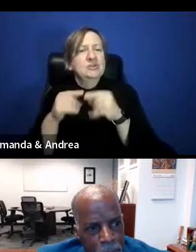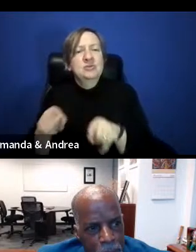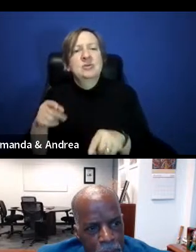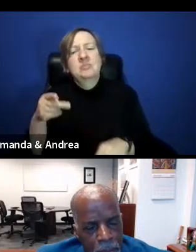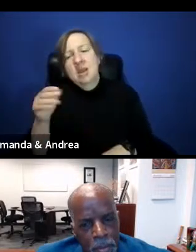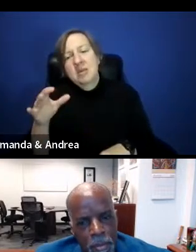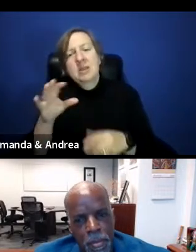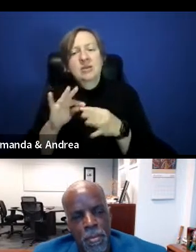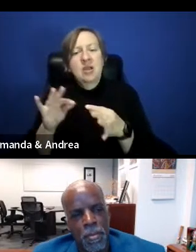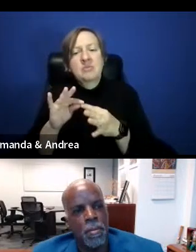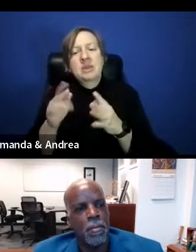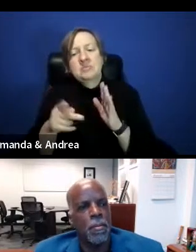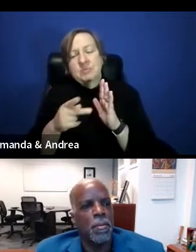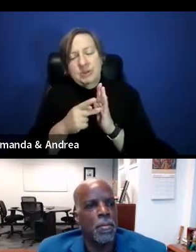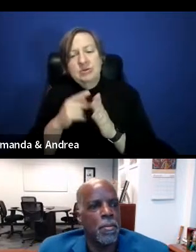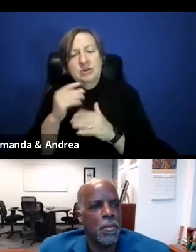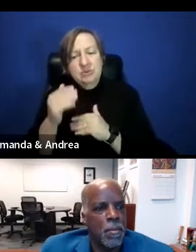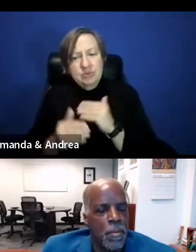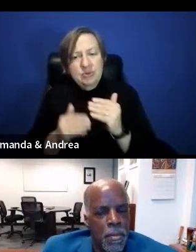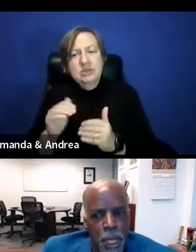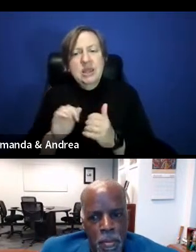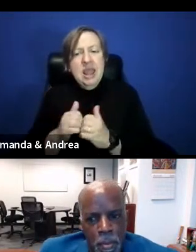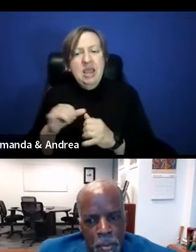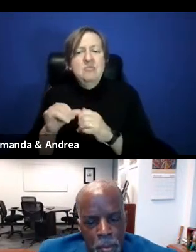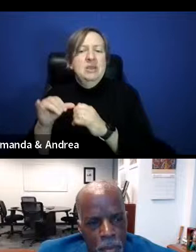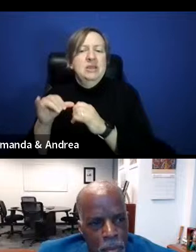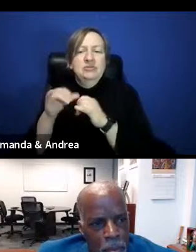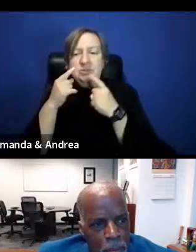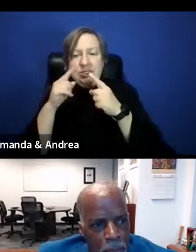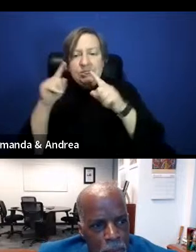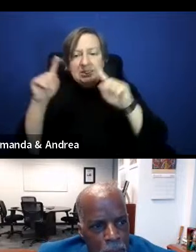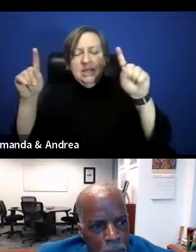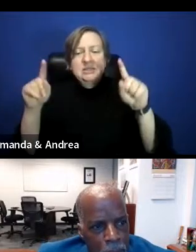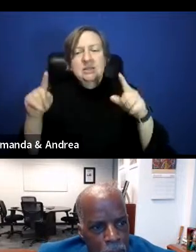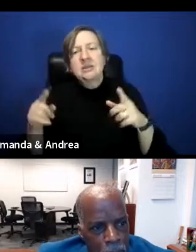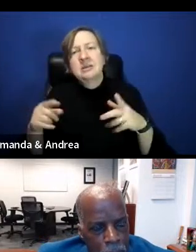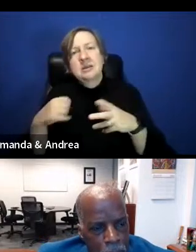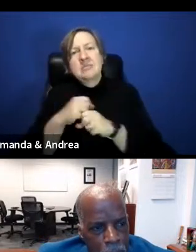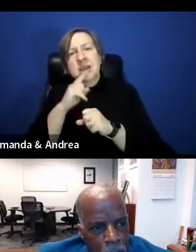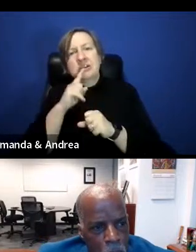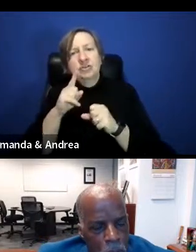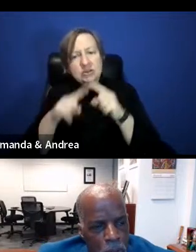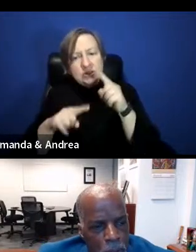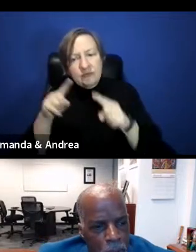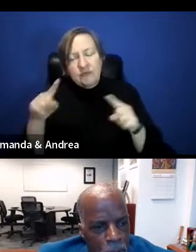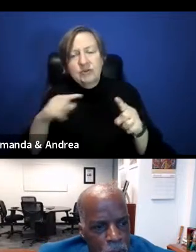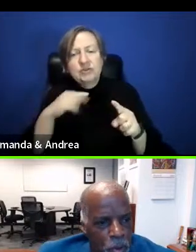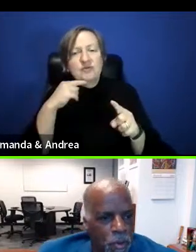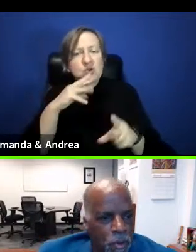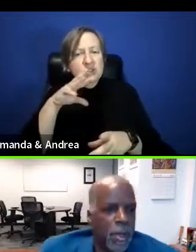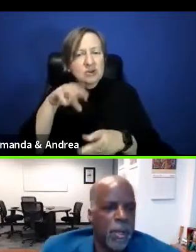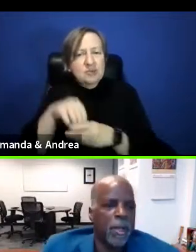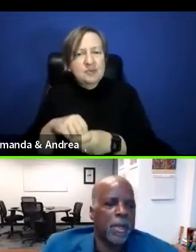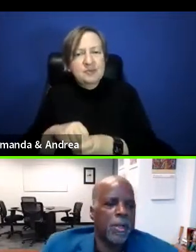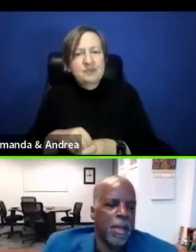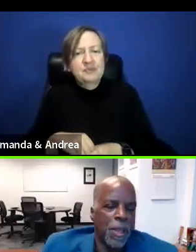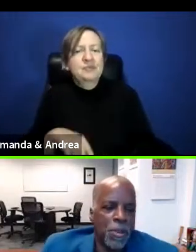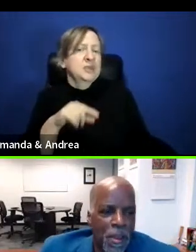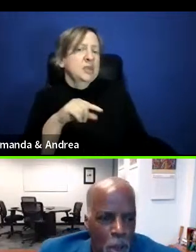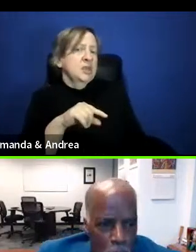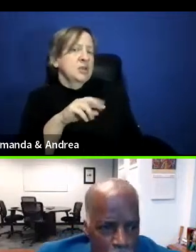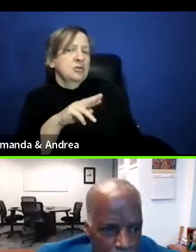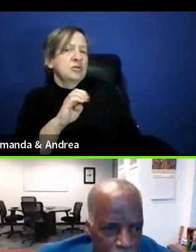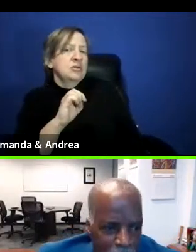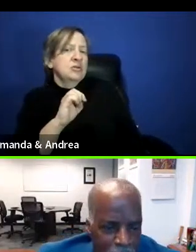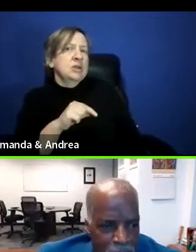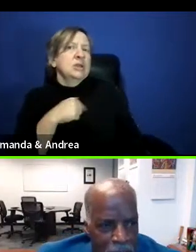period process? And how are we going to measure the success of those efforts to engage diverse voices? So I think you